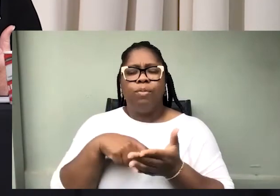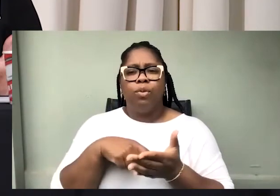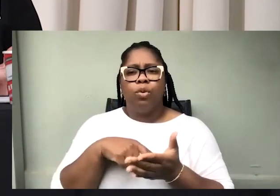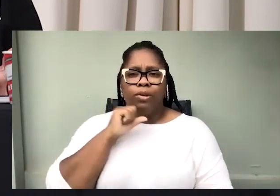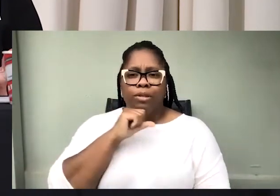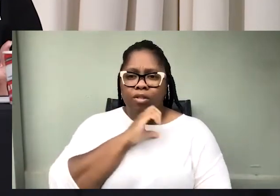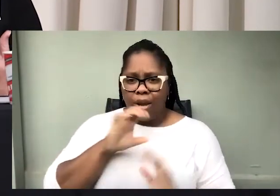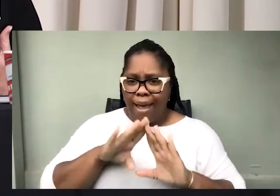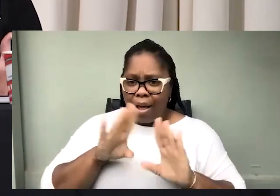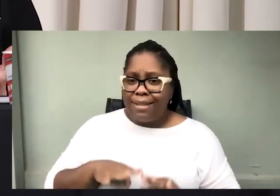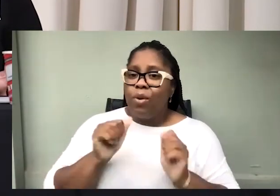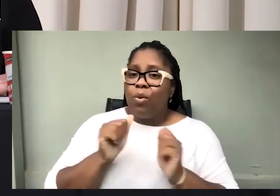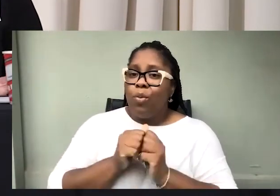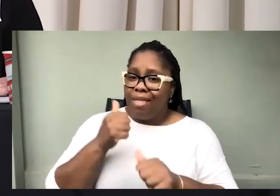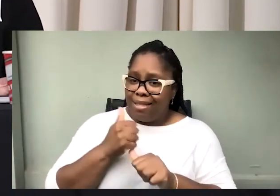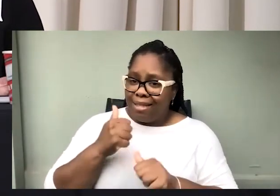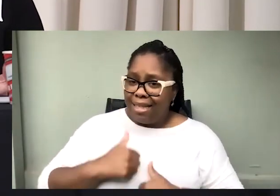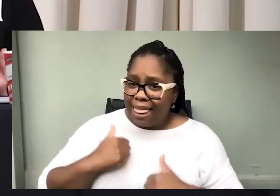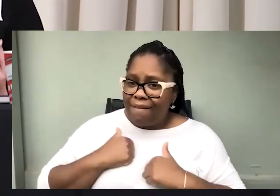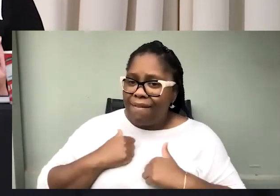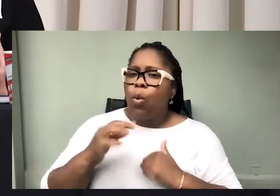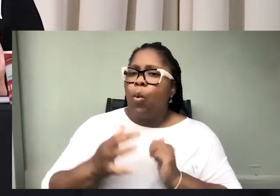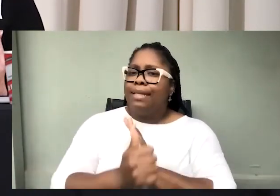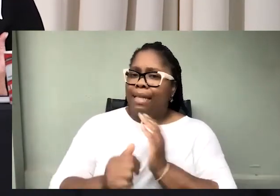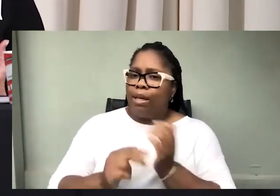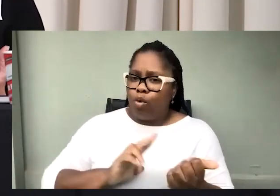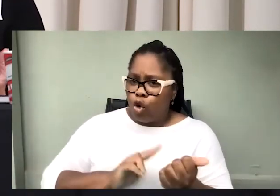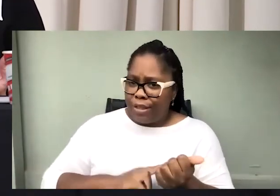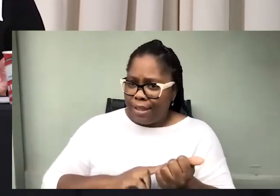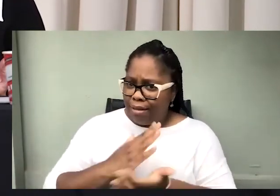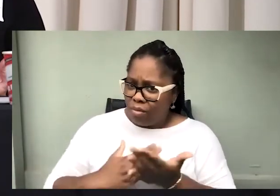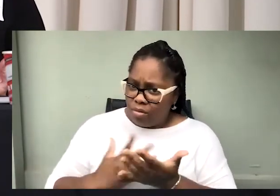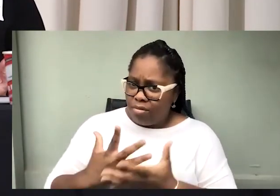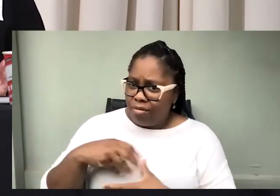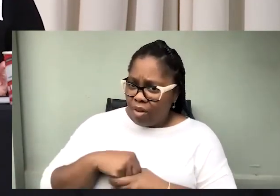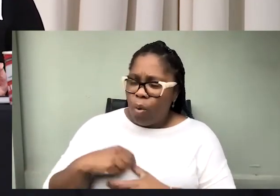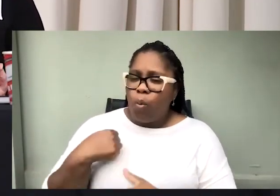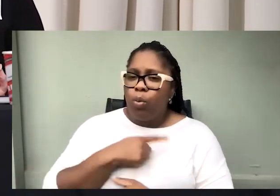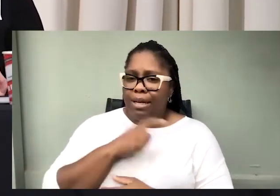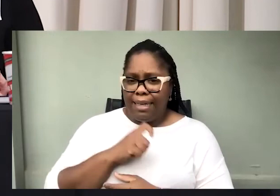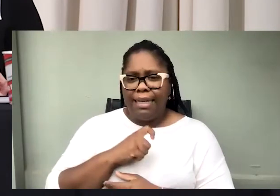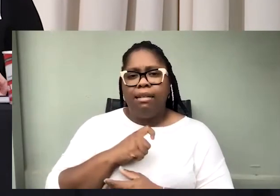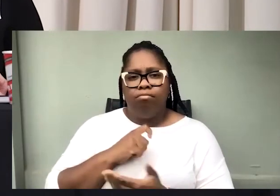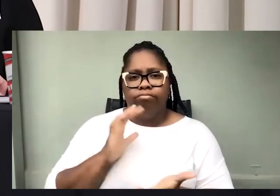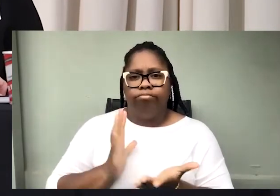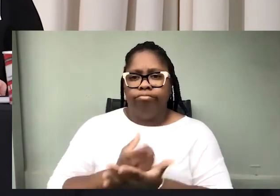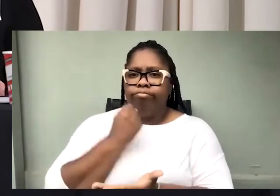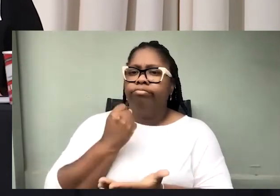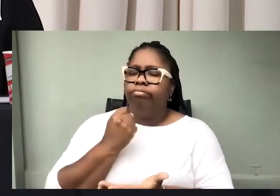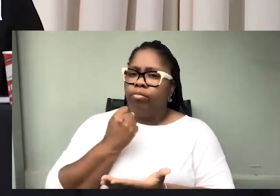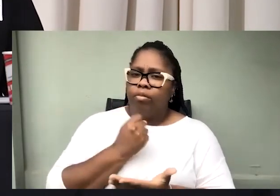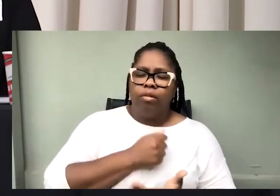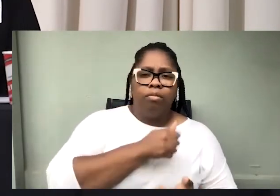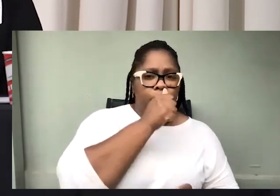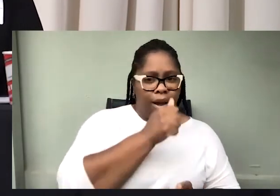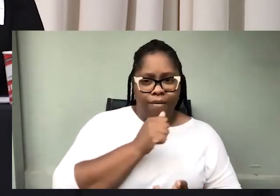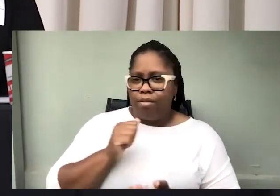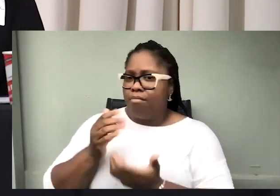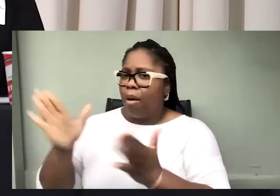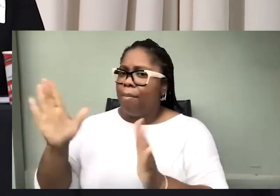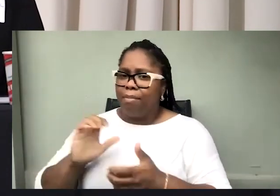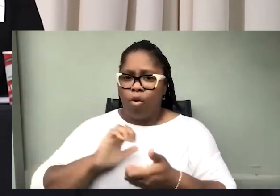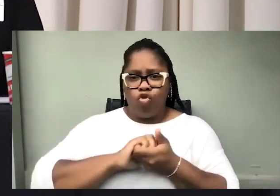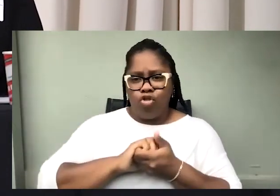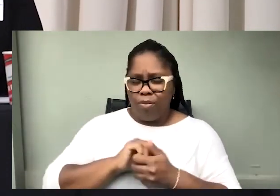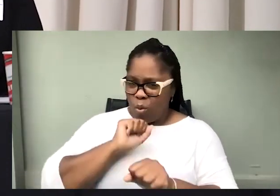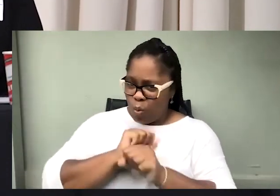that has assisted living or skilled nursing components, we are going to need to leverage those public-private partnerships and working with the